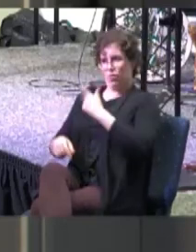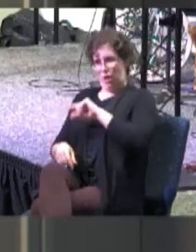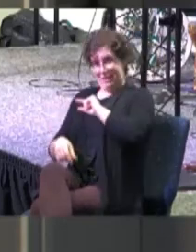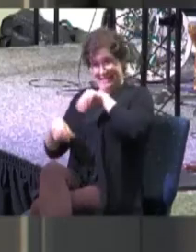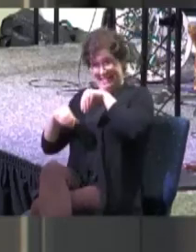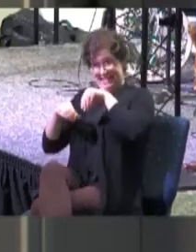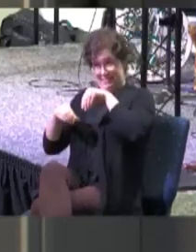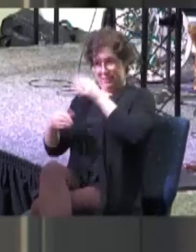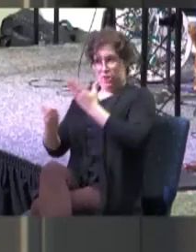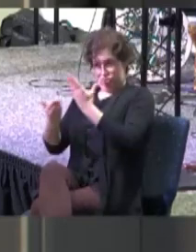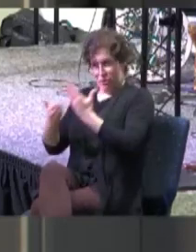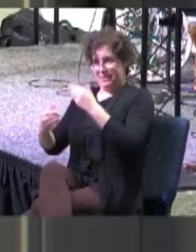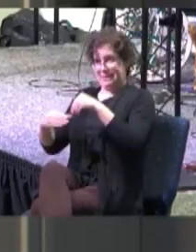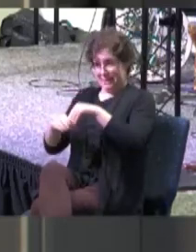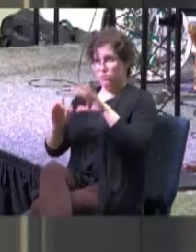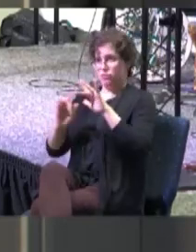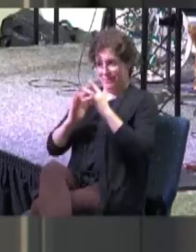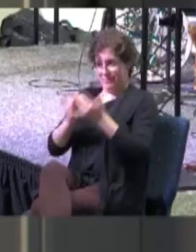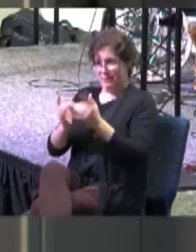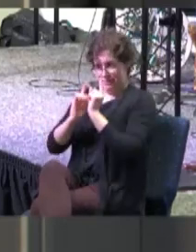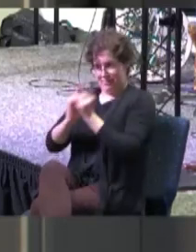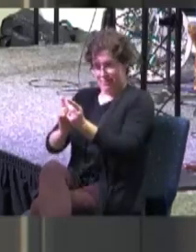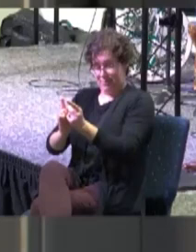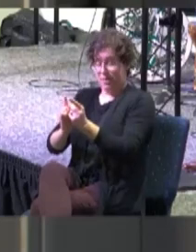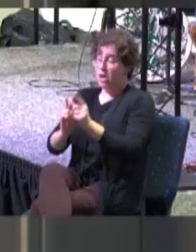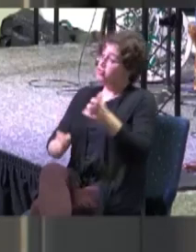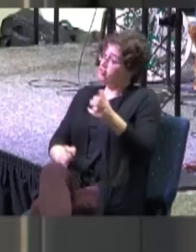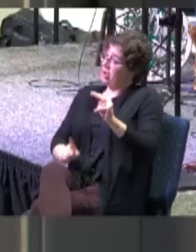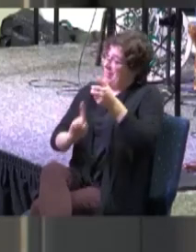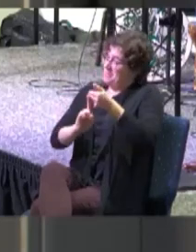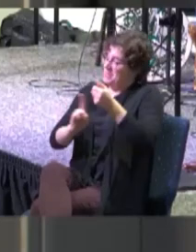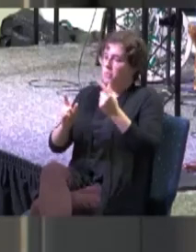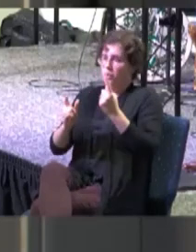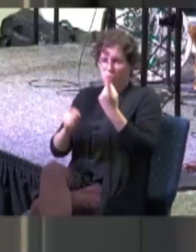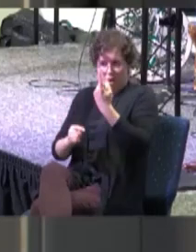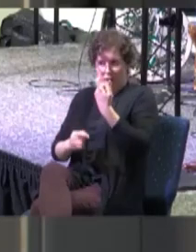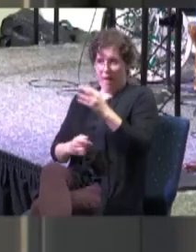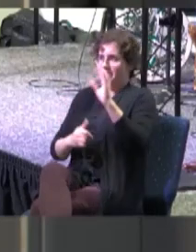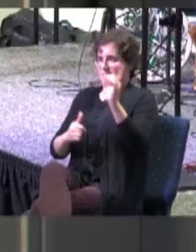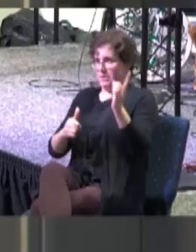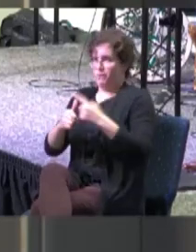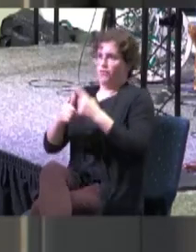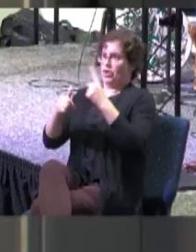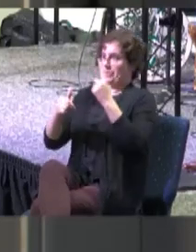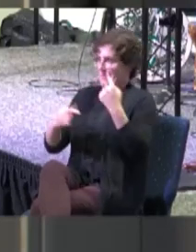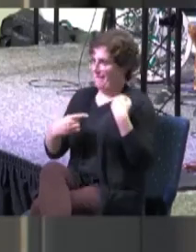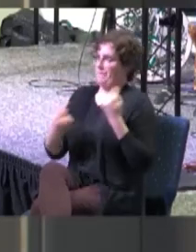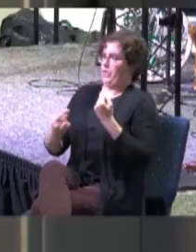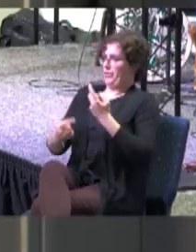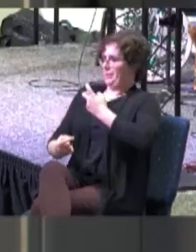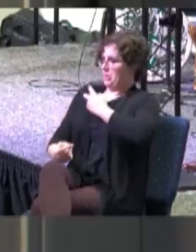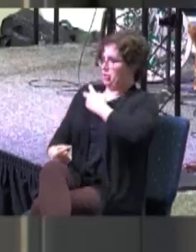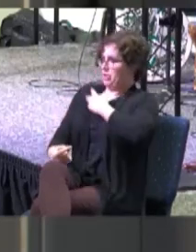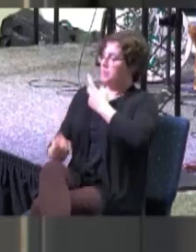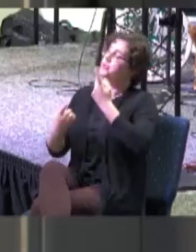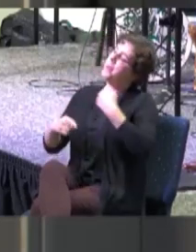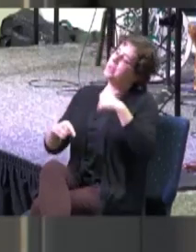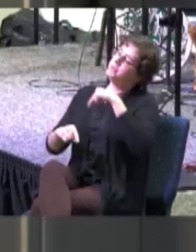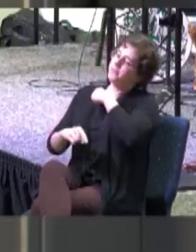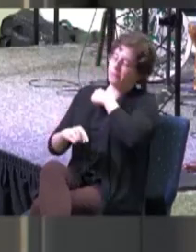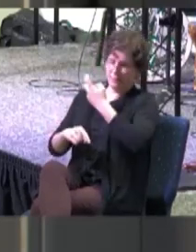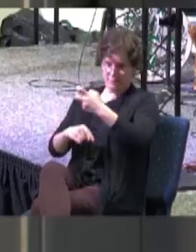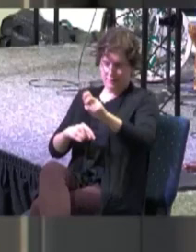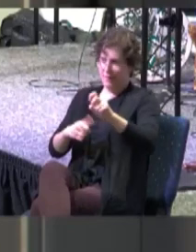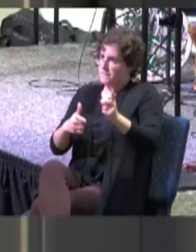quality assurance and translation, and John was one of the very first consultants. And as we move into this first